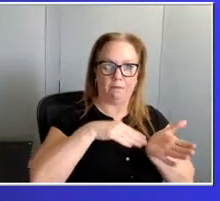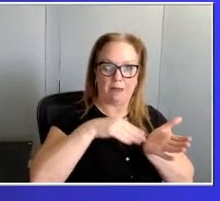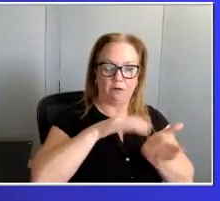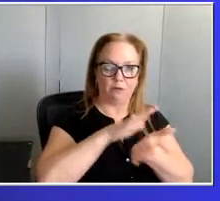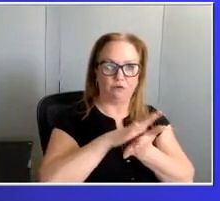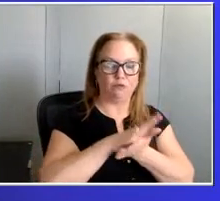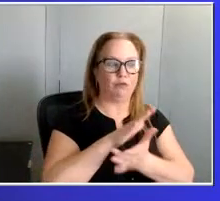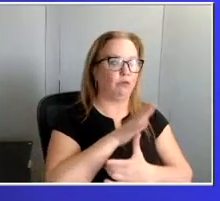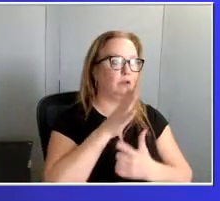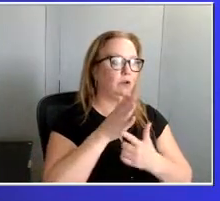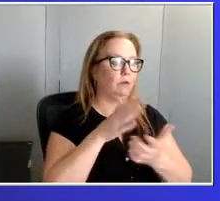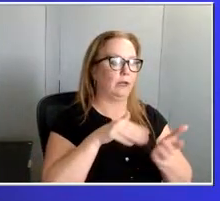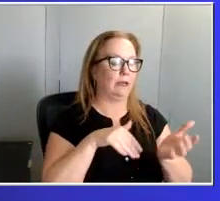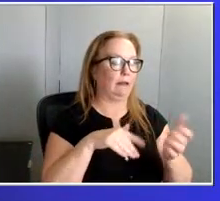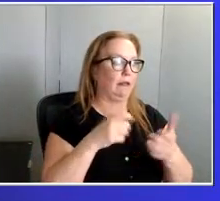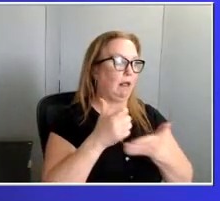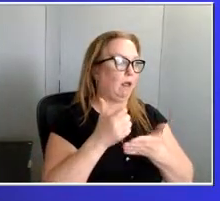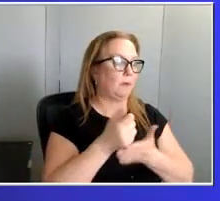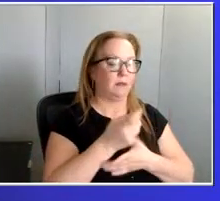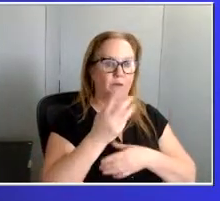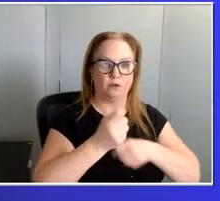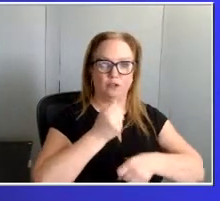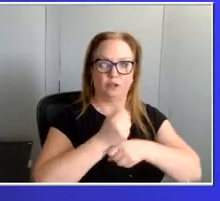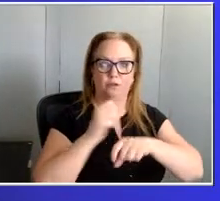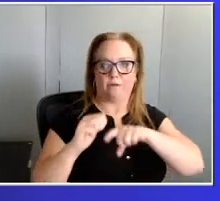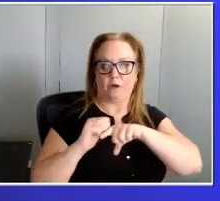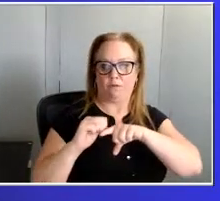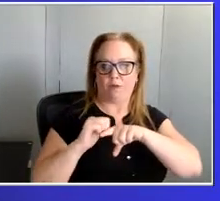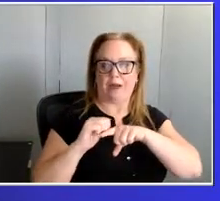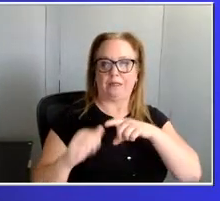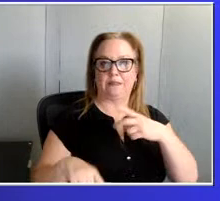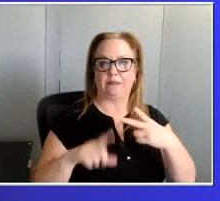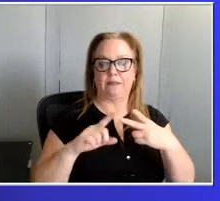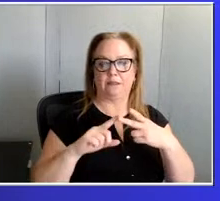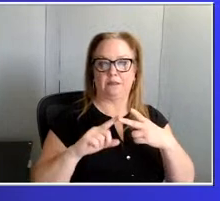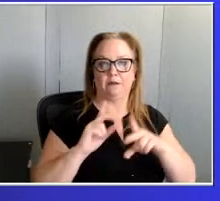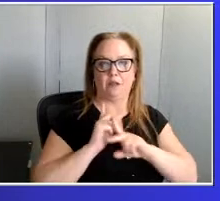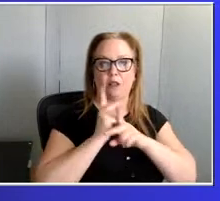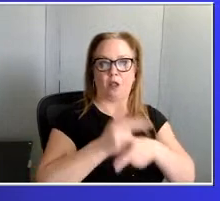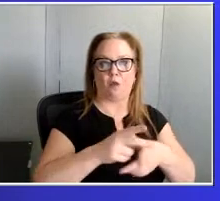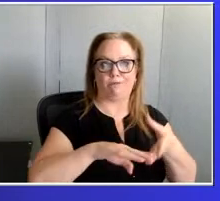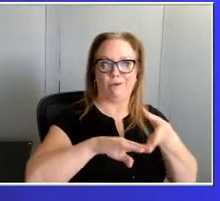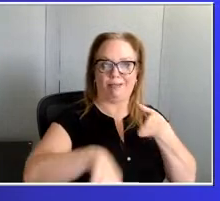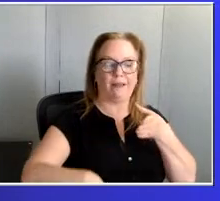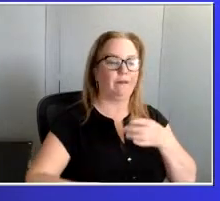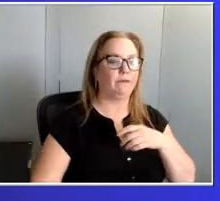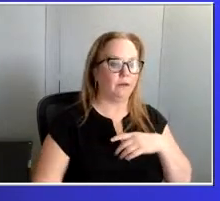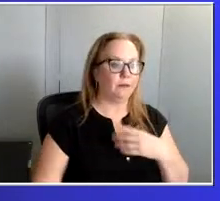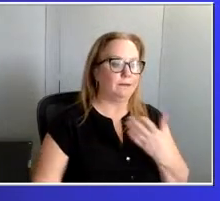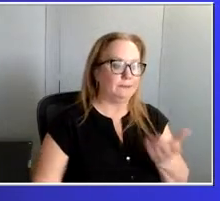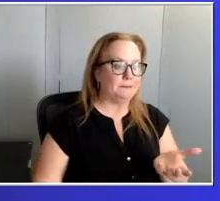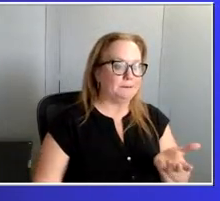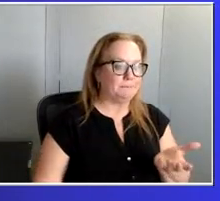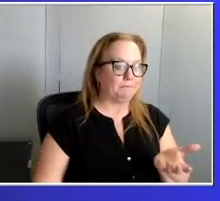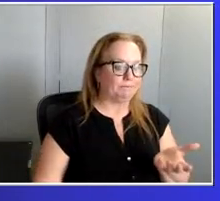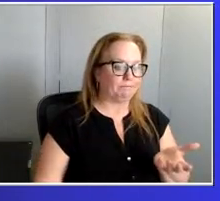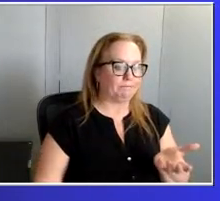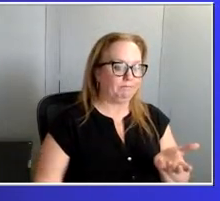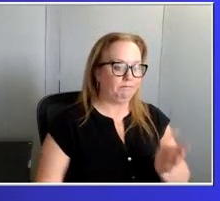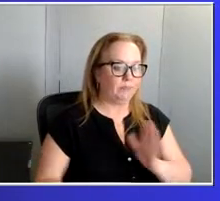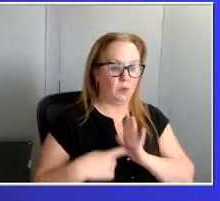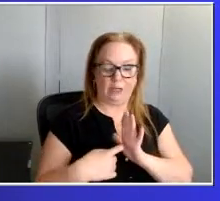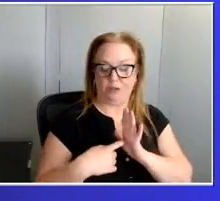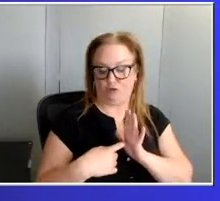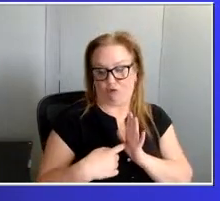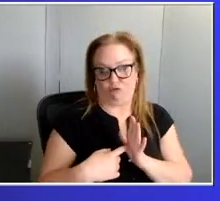you in the first years of your practice by loan relief, we can show you